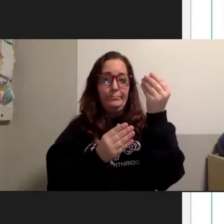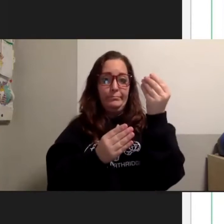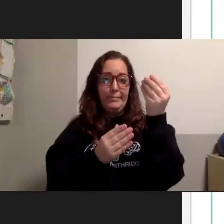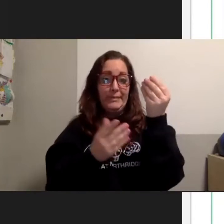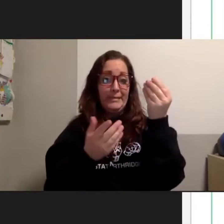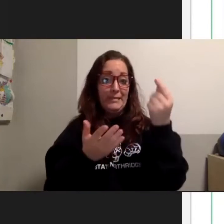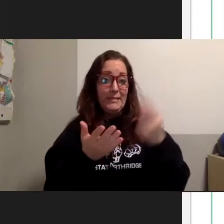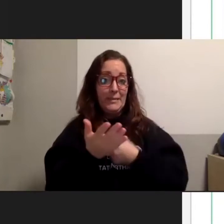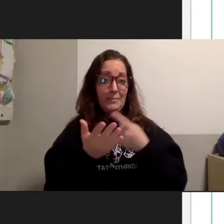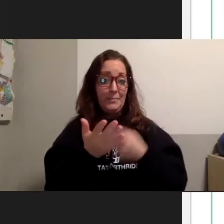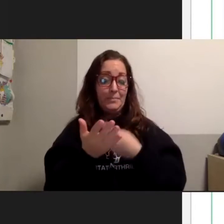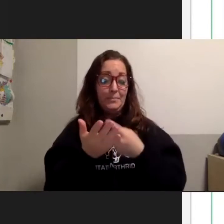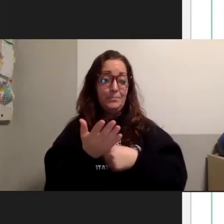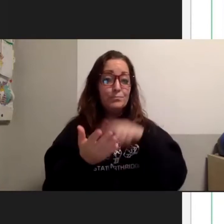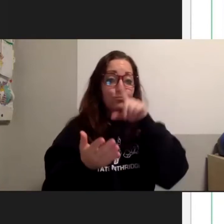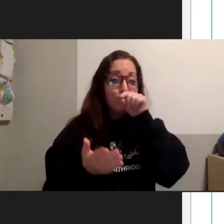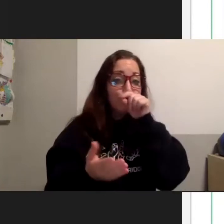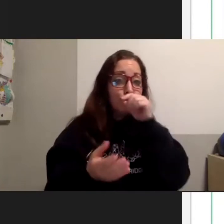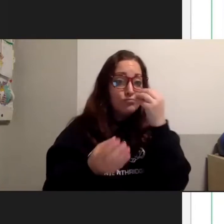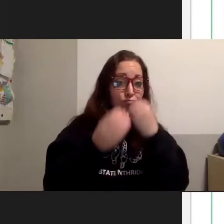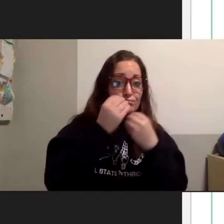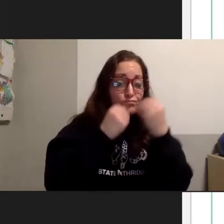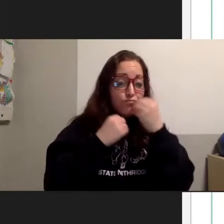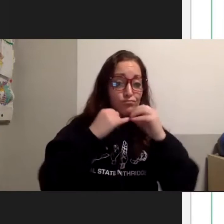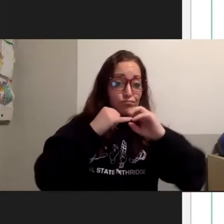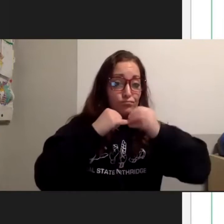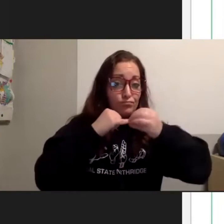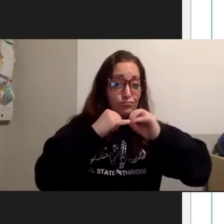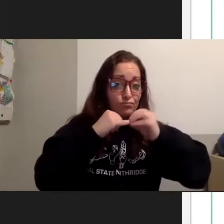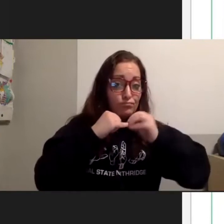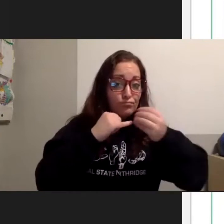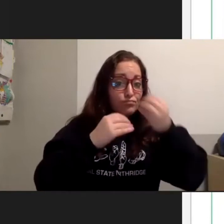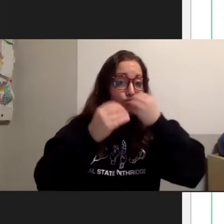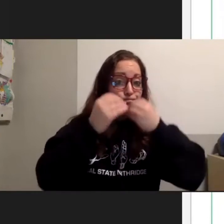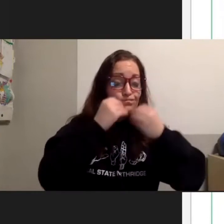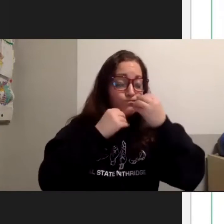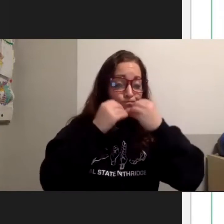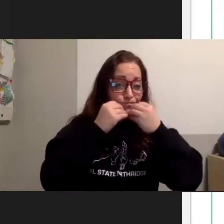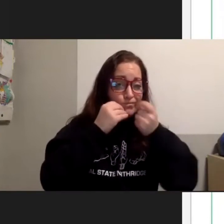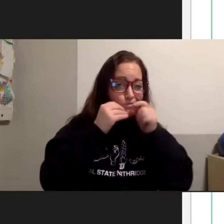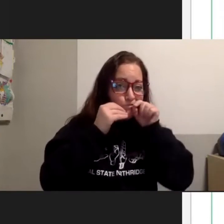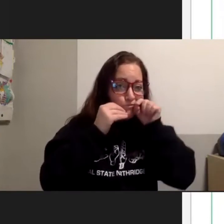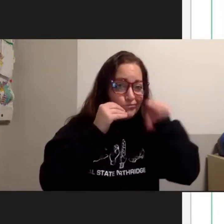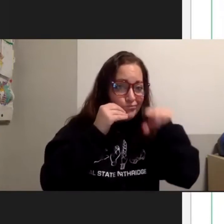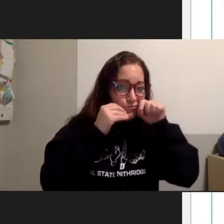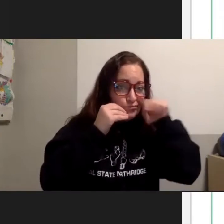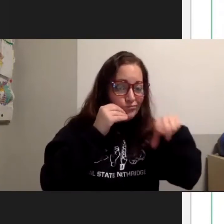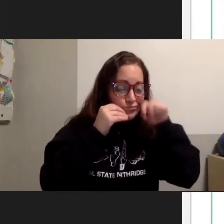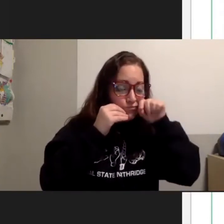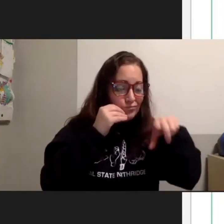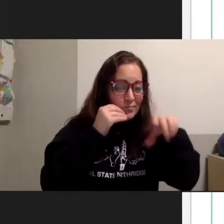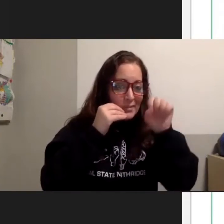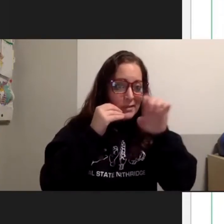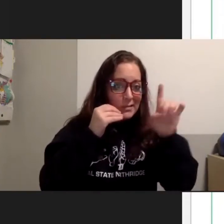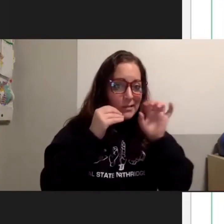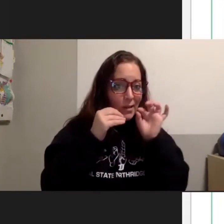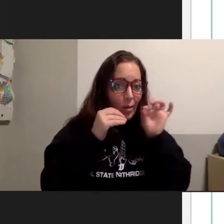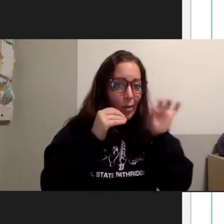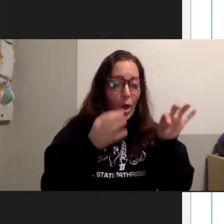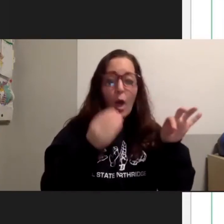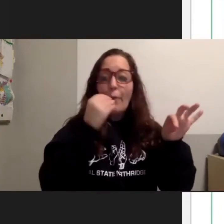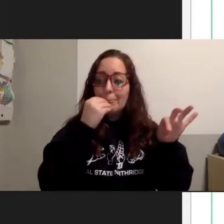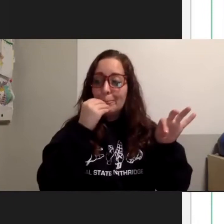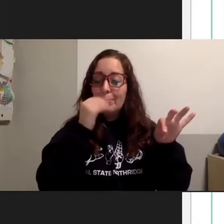will pop and the seeds will pop out. Sometimes the birds eat the berries and they drop the seeds.